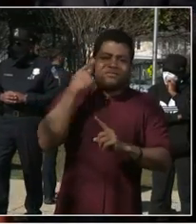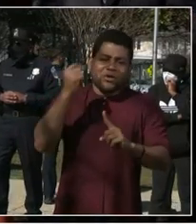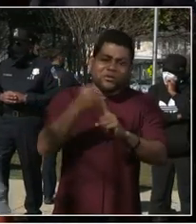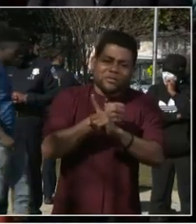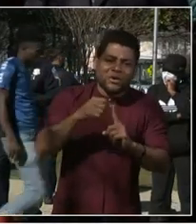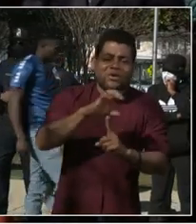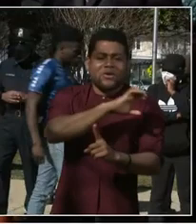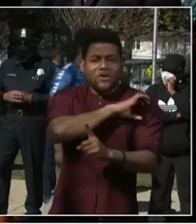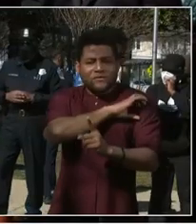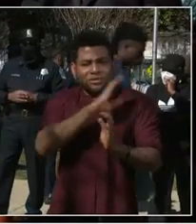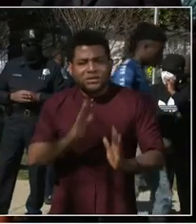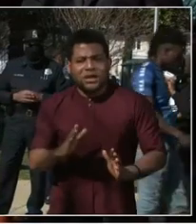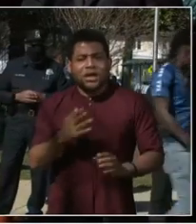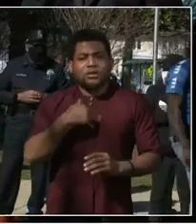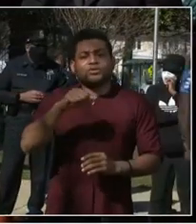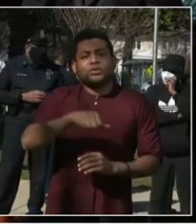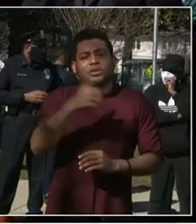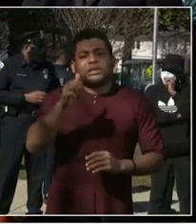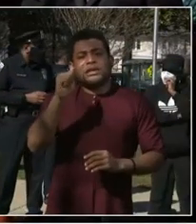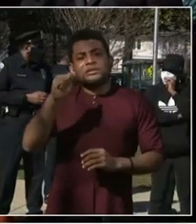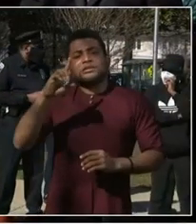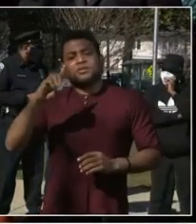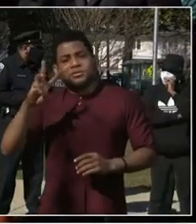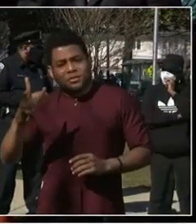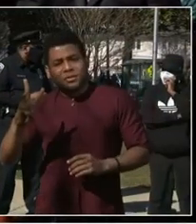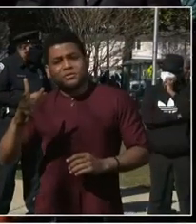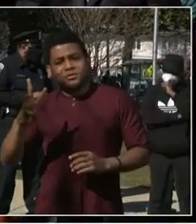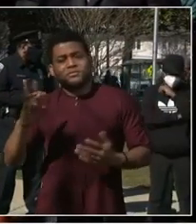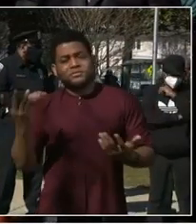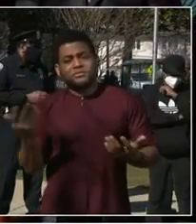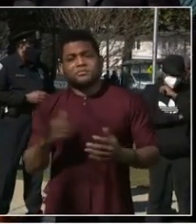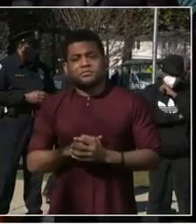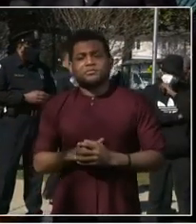arrest for ADW knife. Yes.